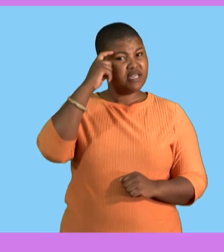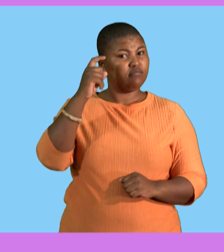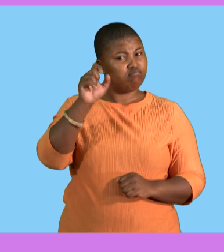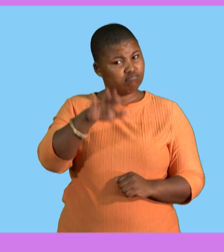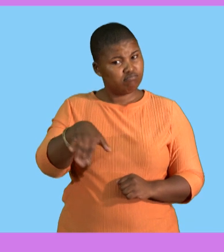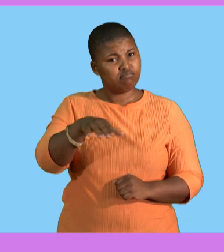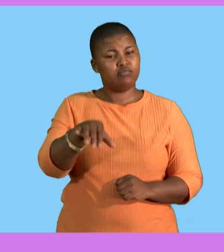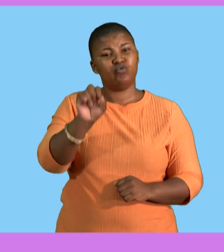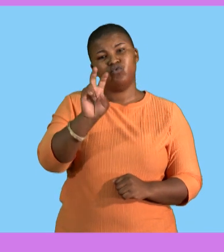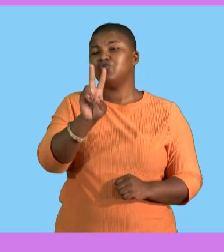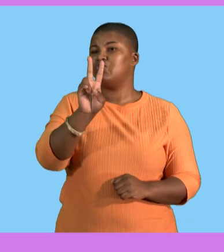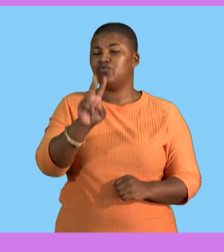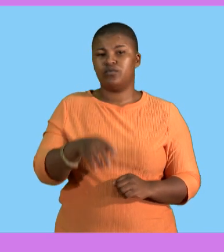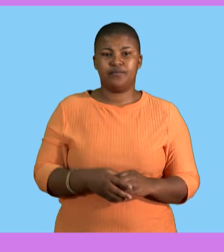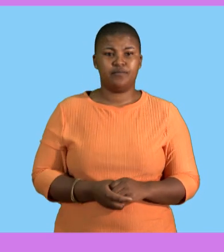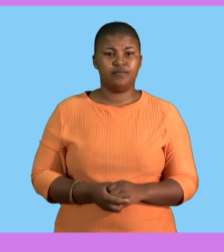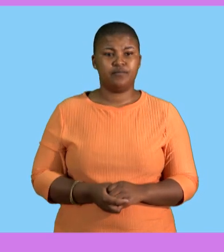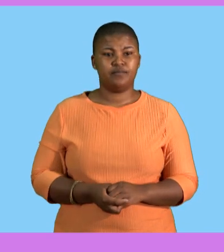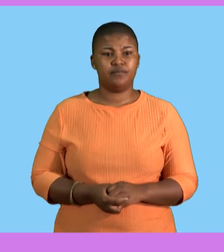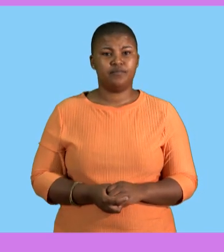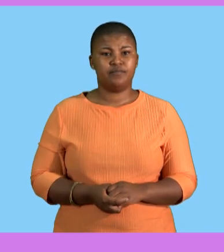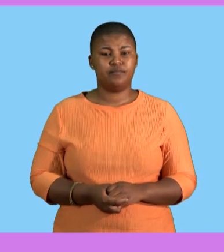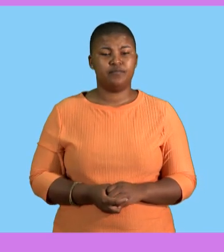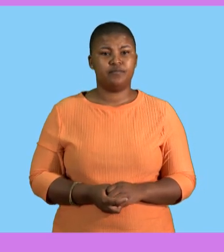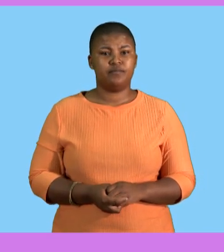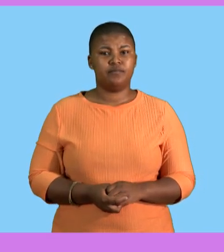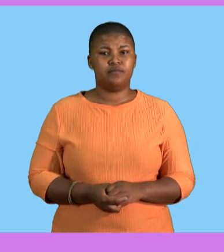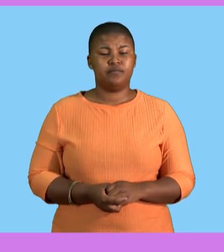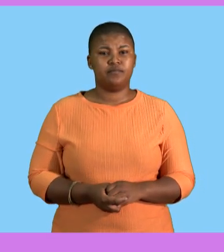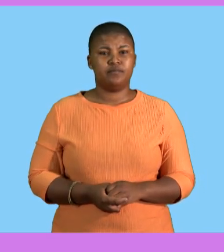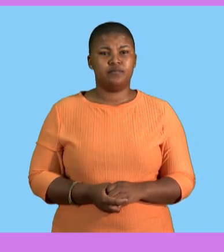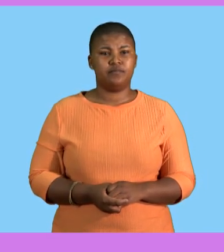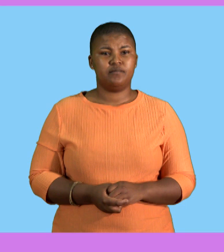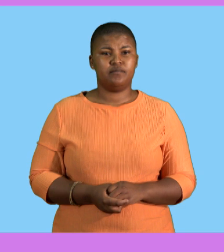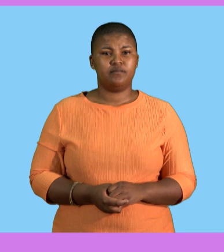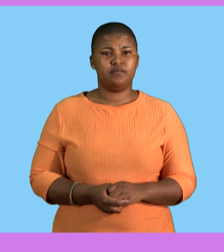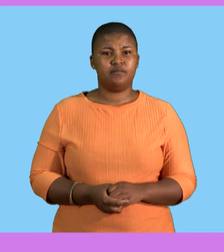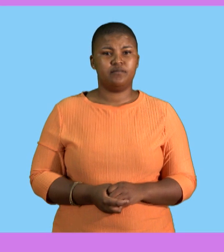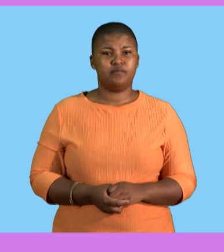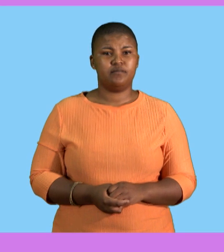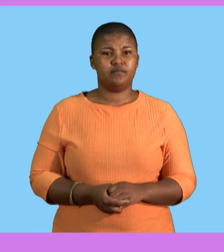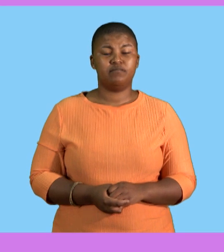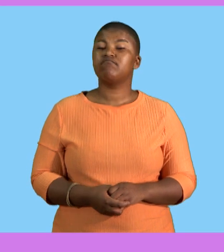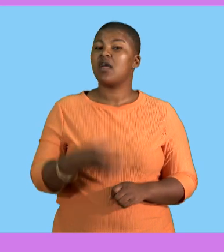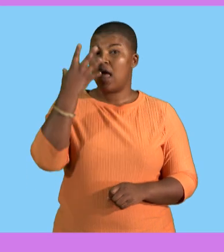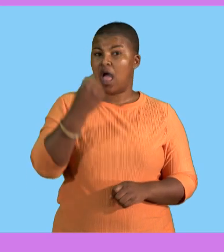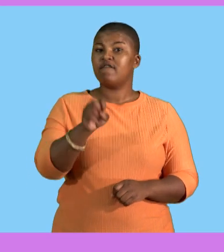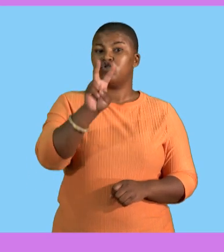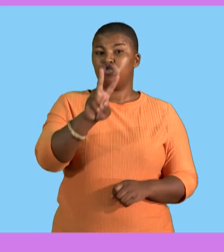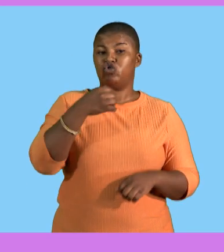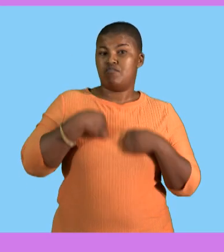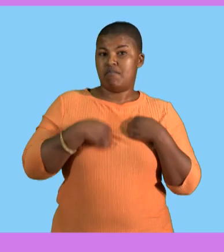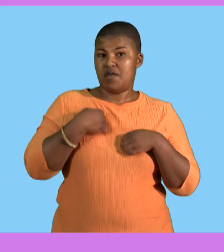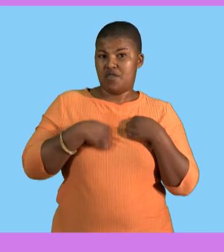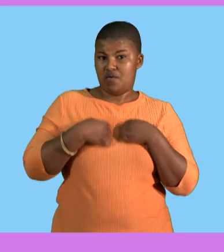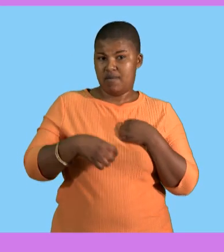house, bedroom 1 and bedroom 2. It also has 2